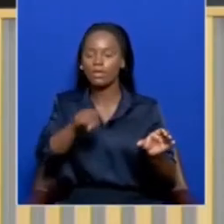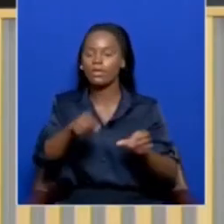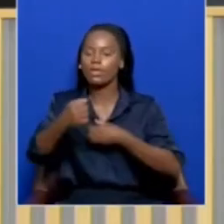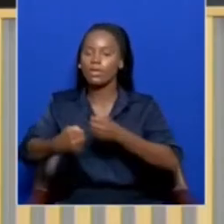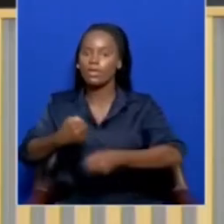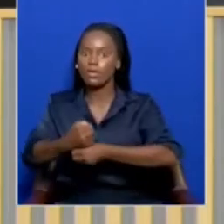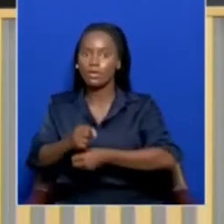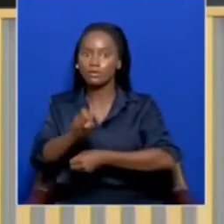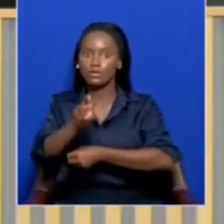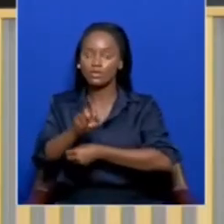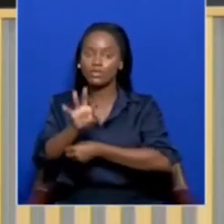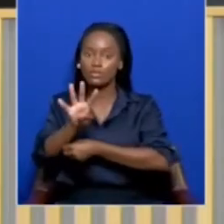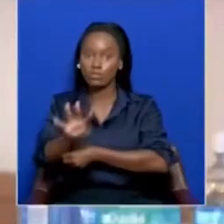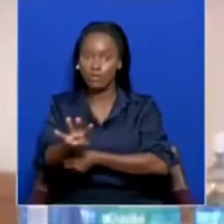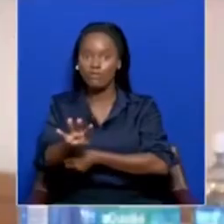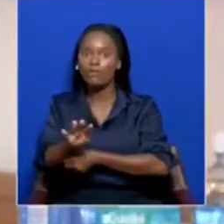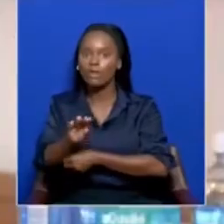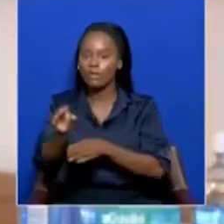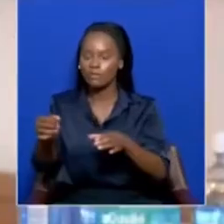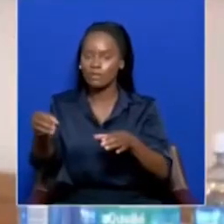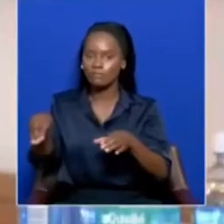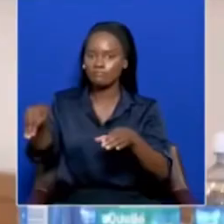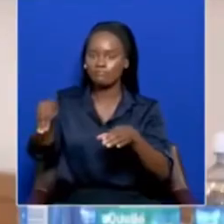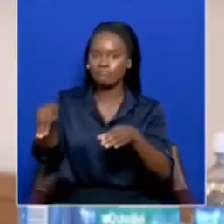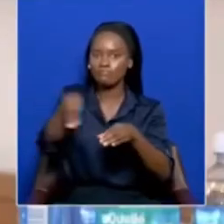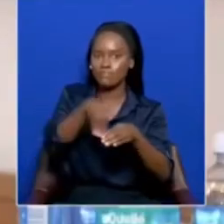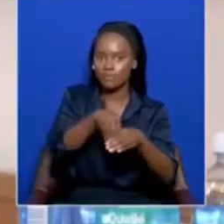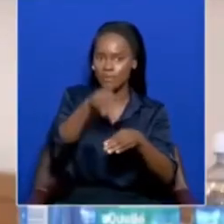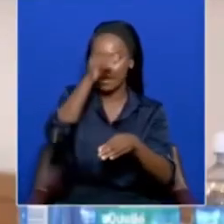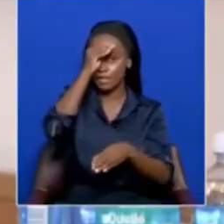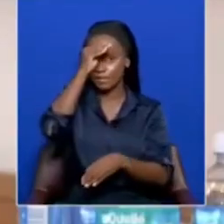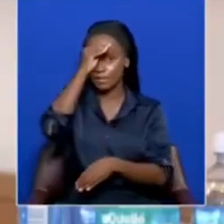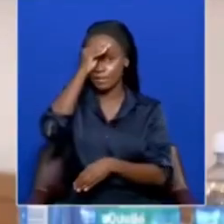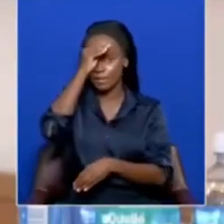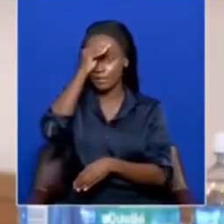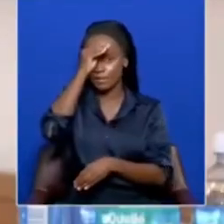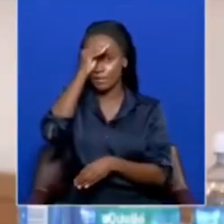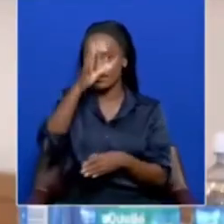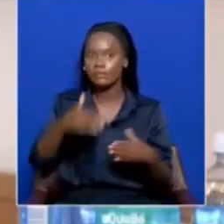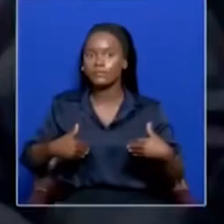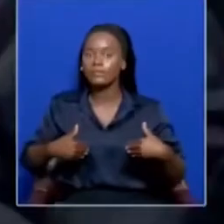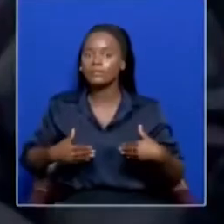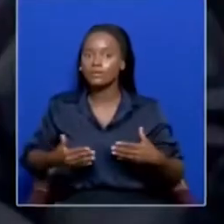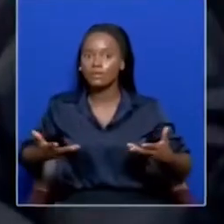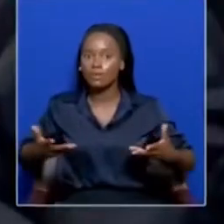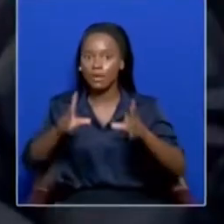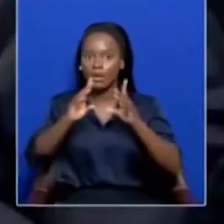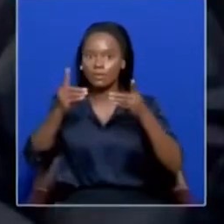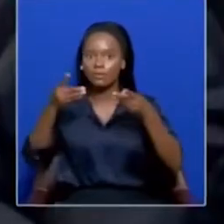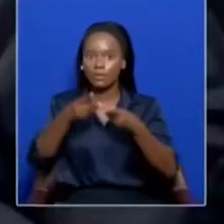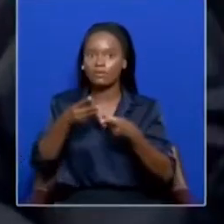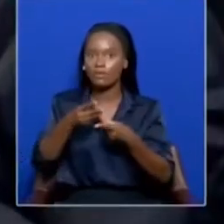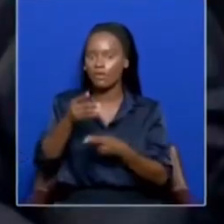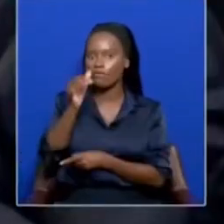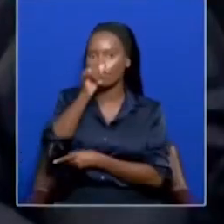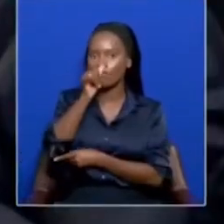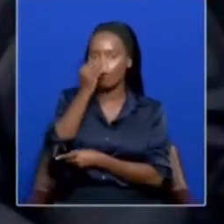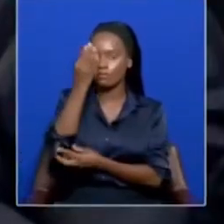Since then, I joined the SAPS Crime Intelligence. Up until now, I'm still a member of Crime